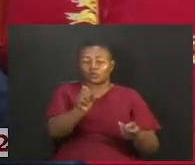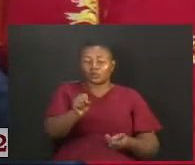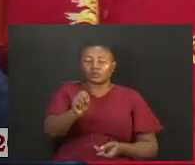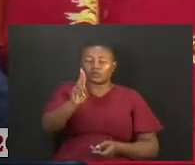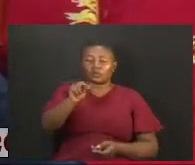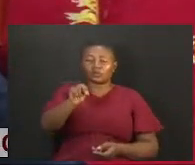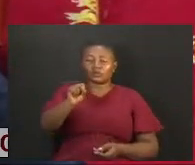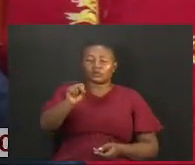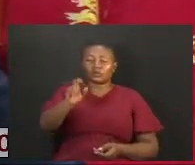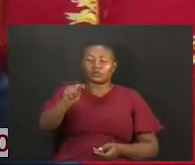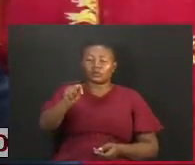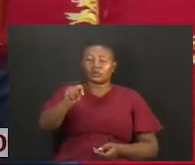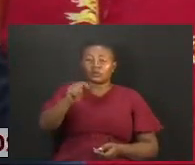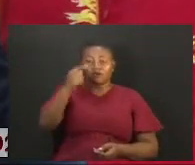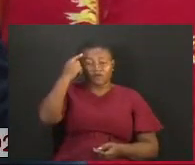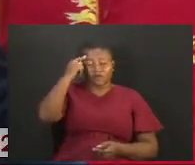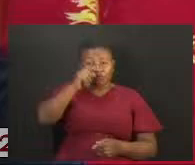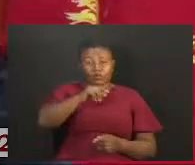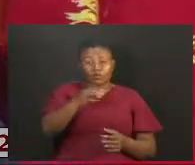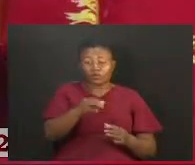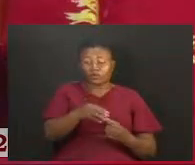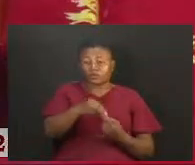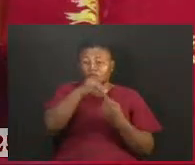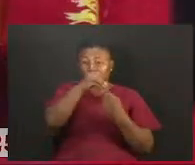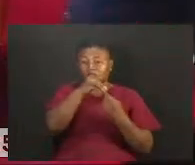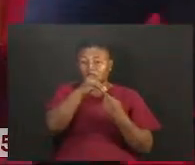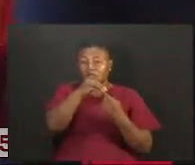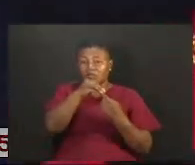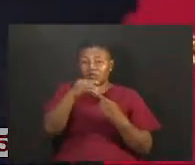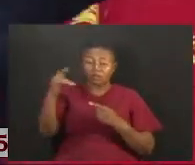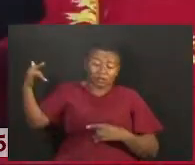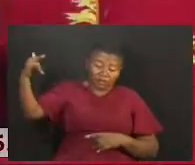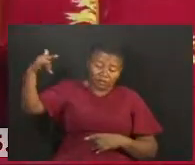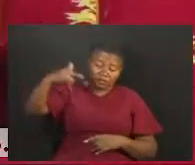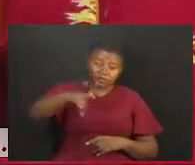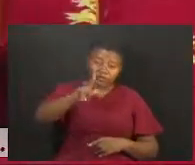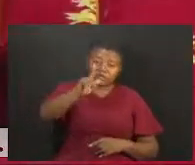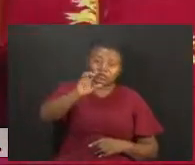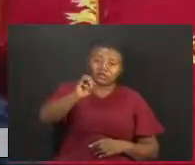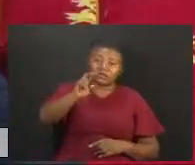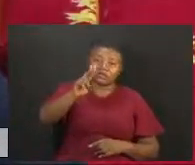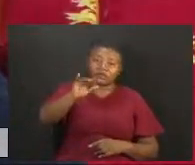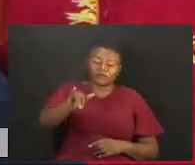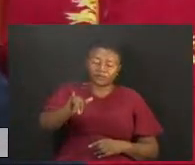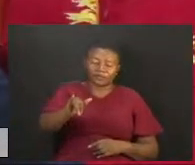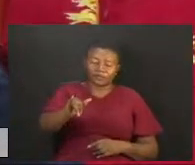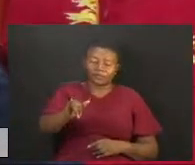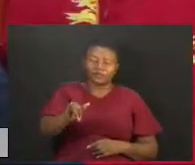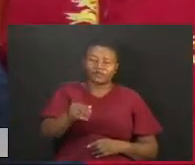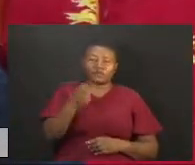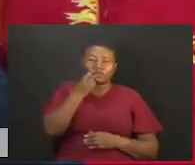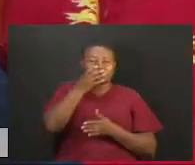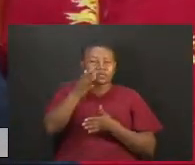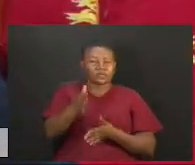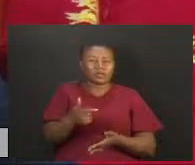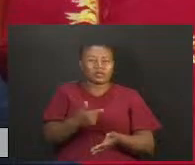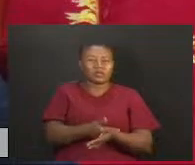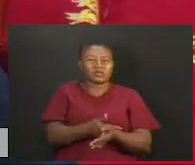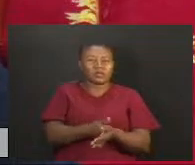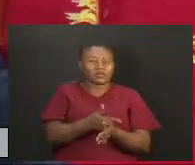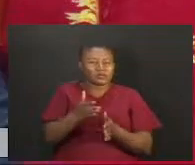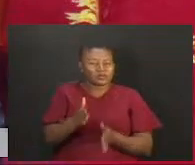special import levy to 2028. Mr. Speaker, Ghanaians